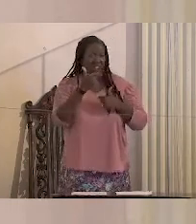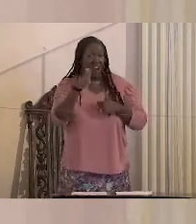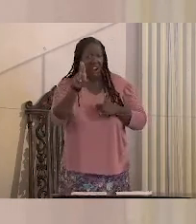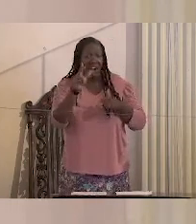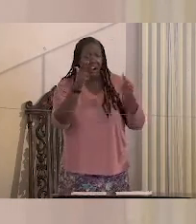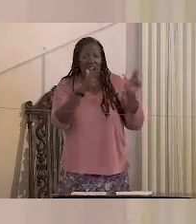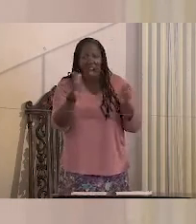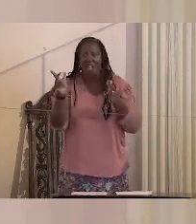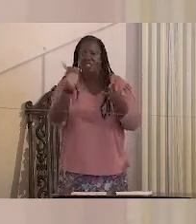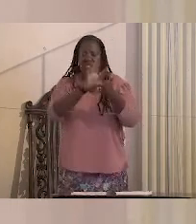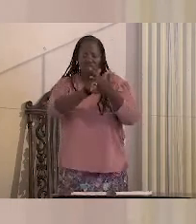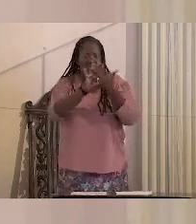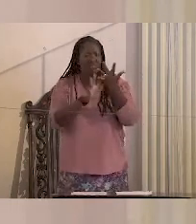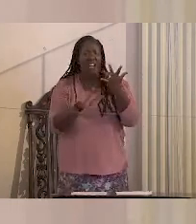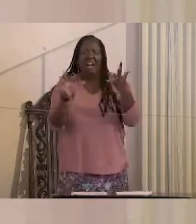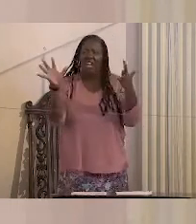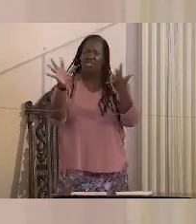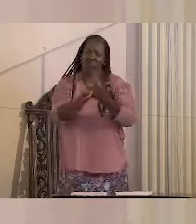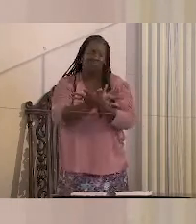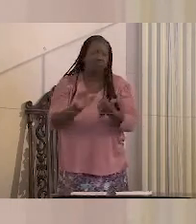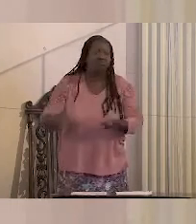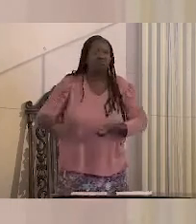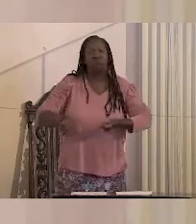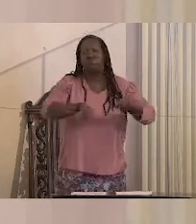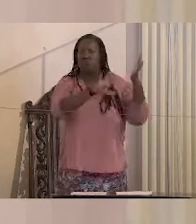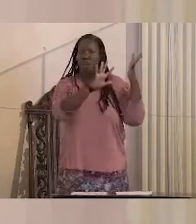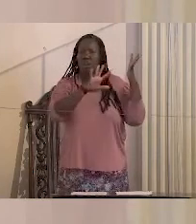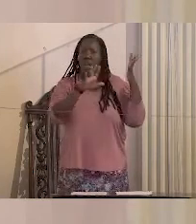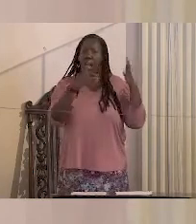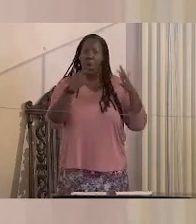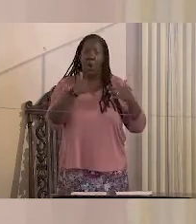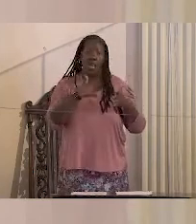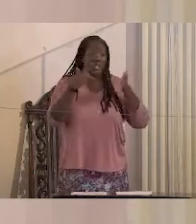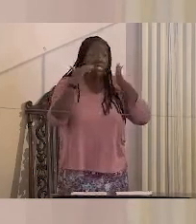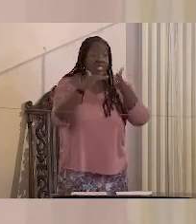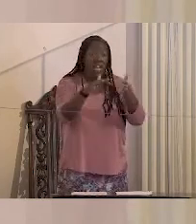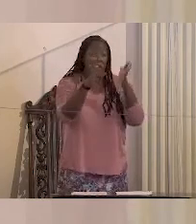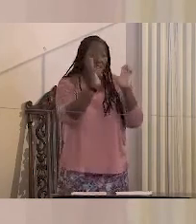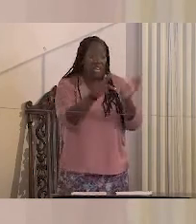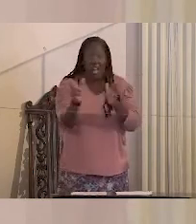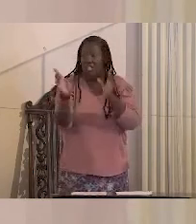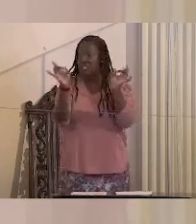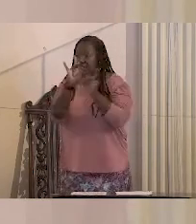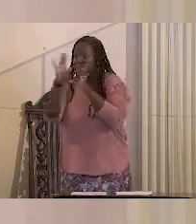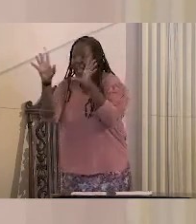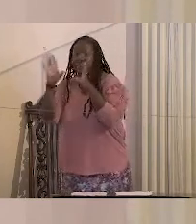And we shall study guns and violence no more.